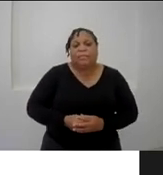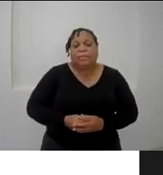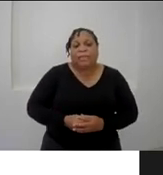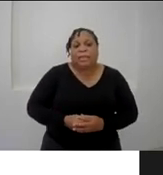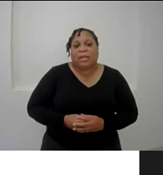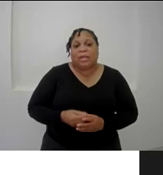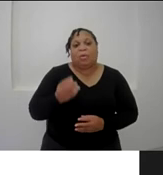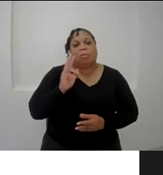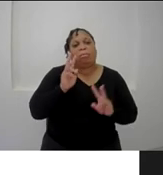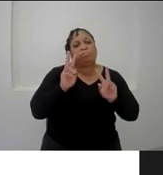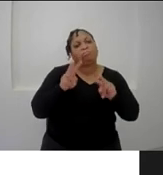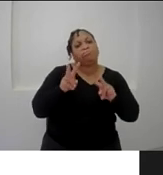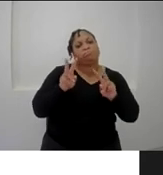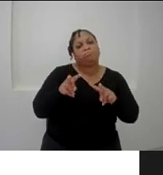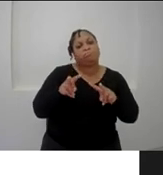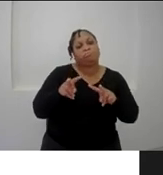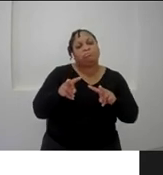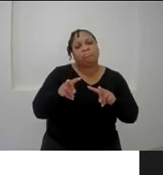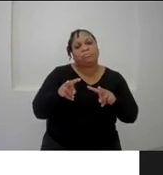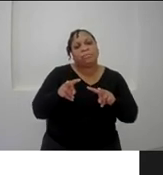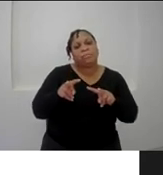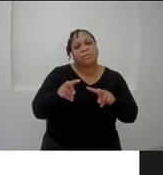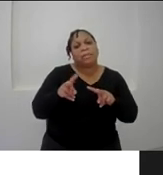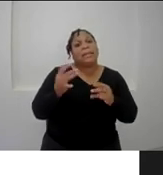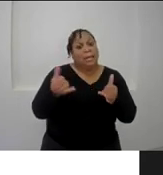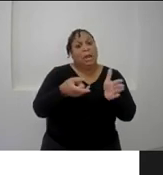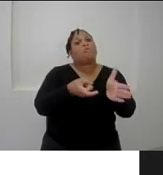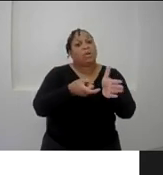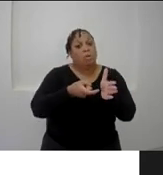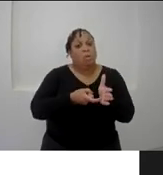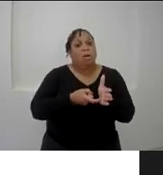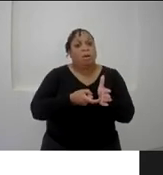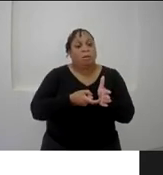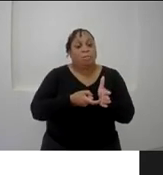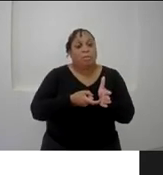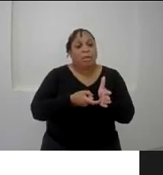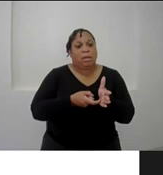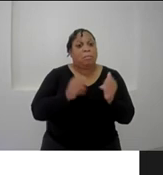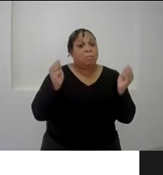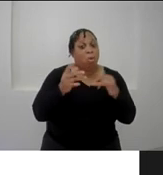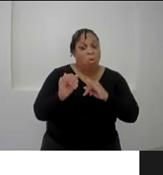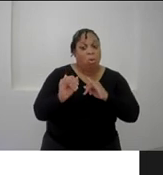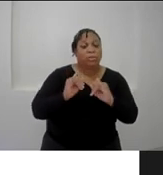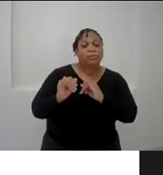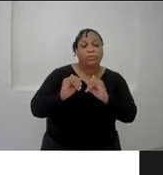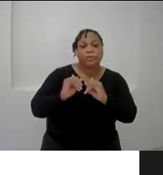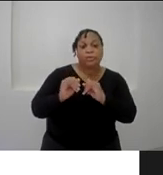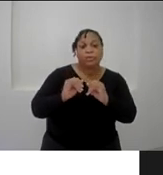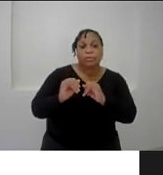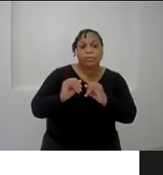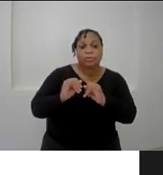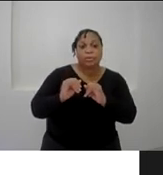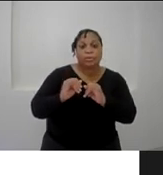We're looking at making it a requirement that all interviews, the whole of the